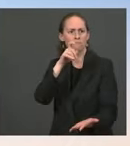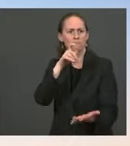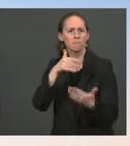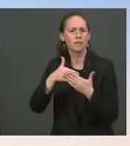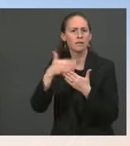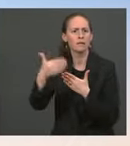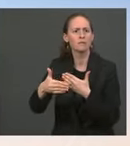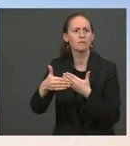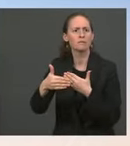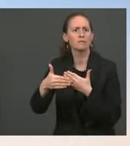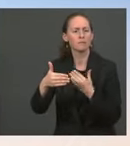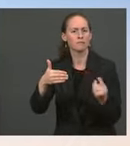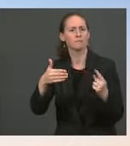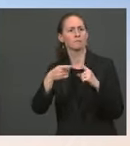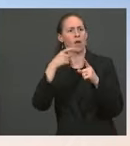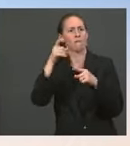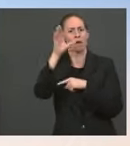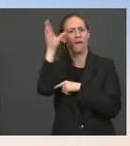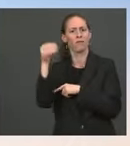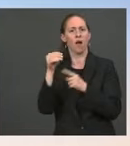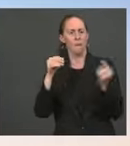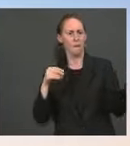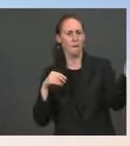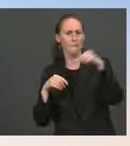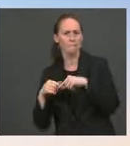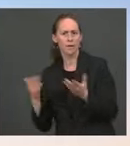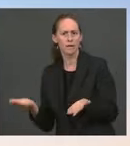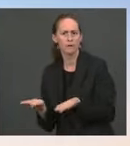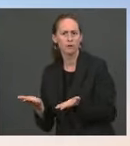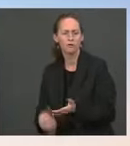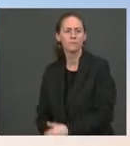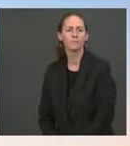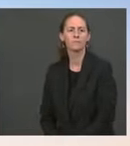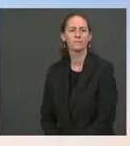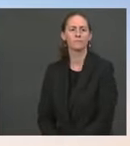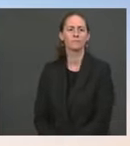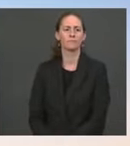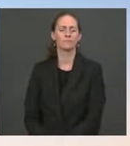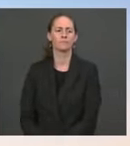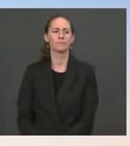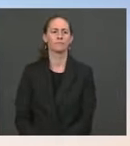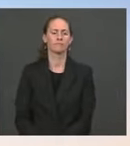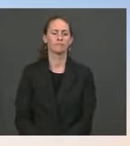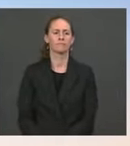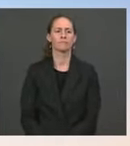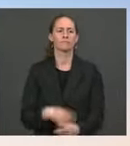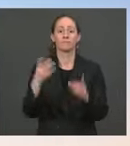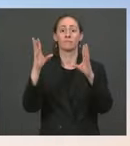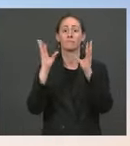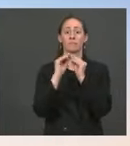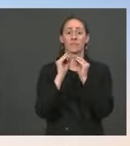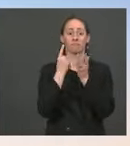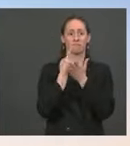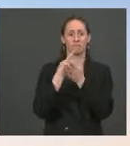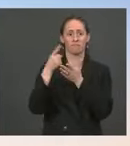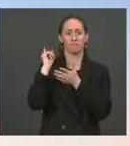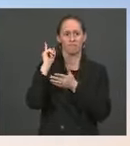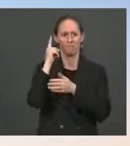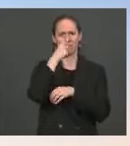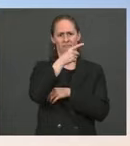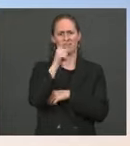House? Well, I know the president enjoyed his meeting with President Kenyatta. We made a significant announcement as it relates to